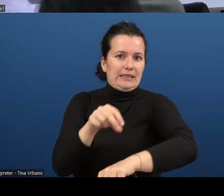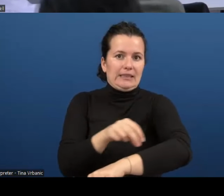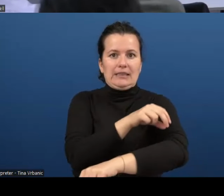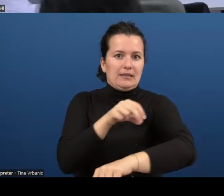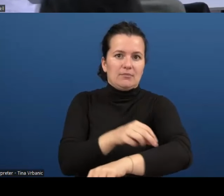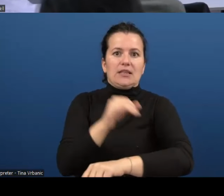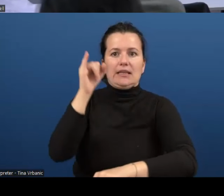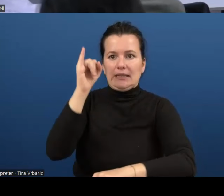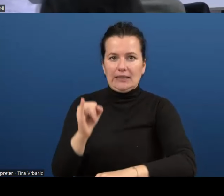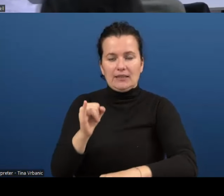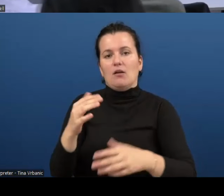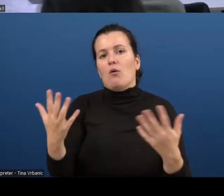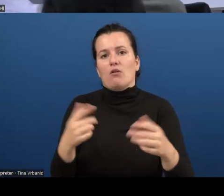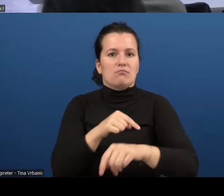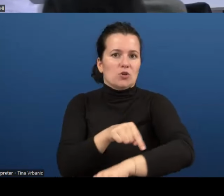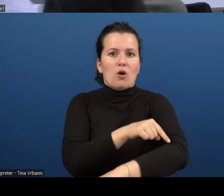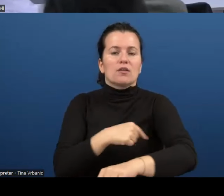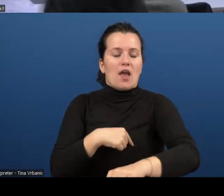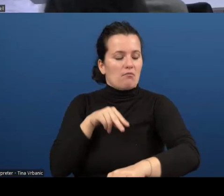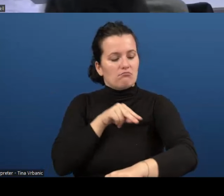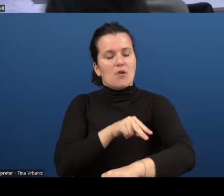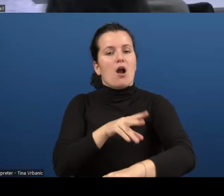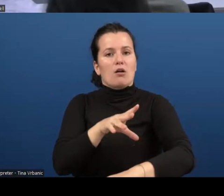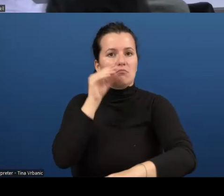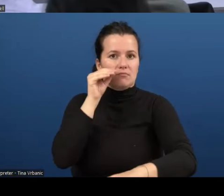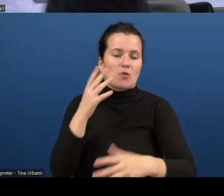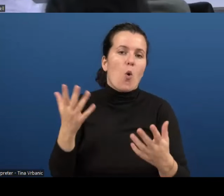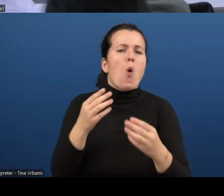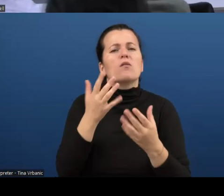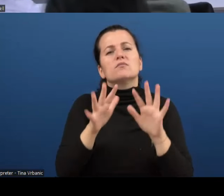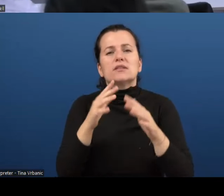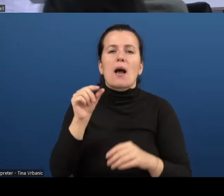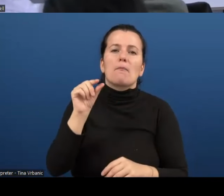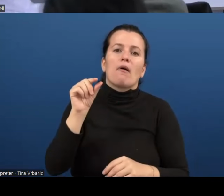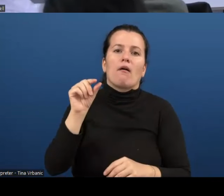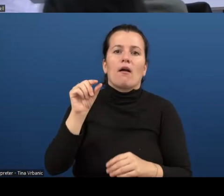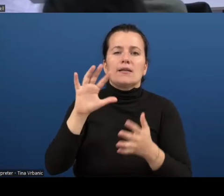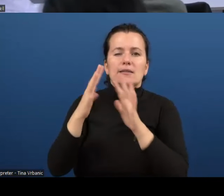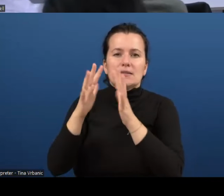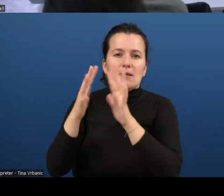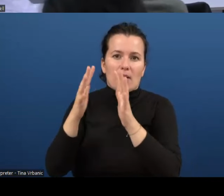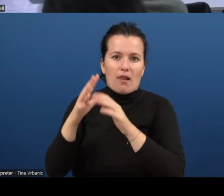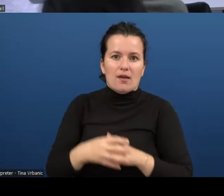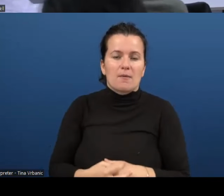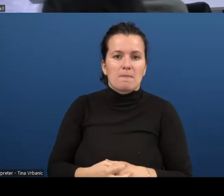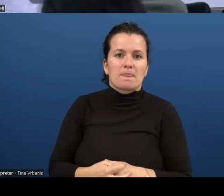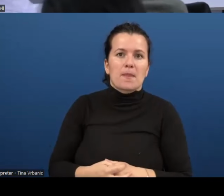and the vibration pattern somewhat similar. And well, they also did very extensive